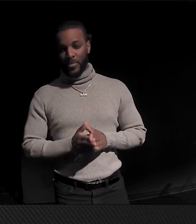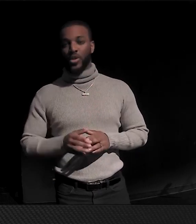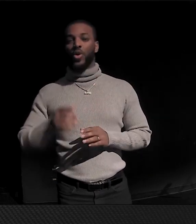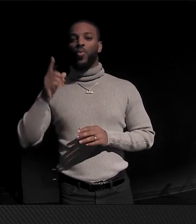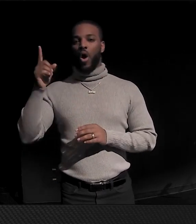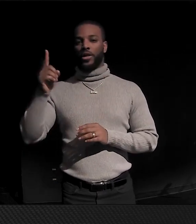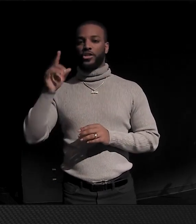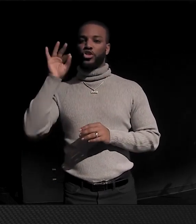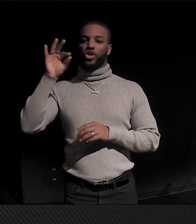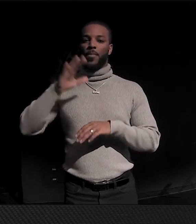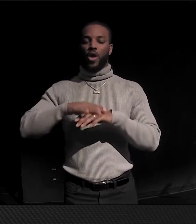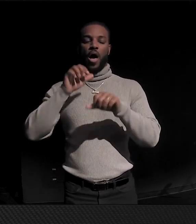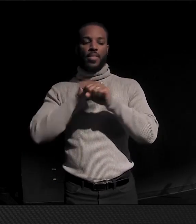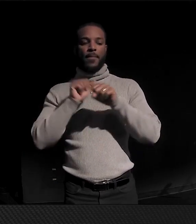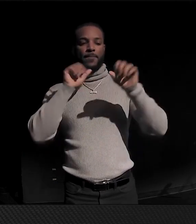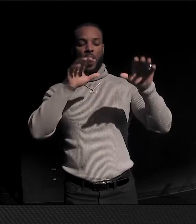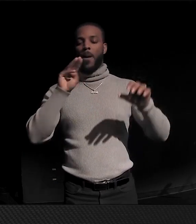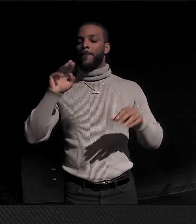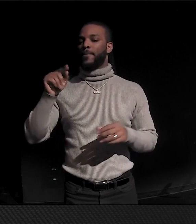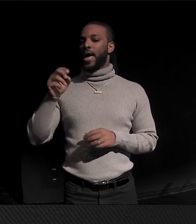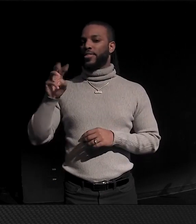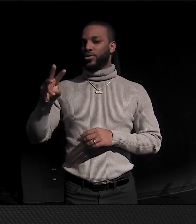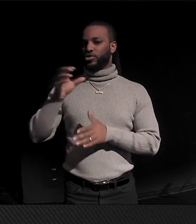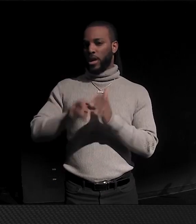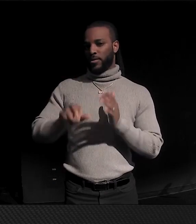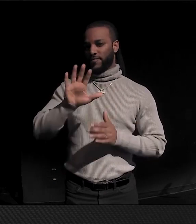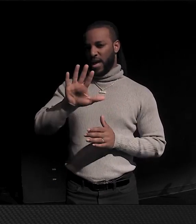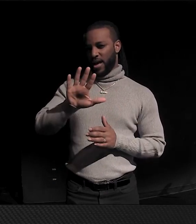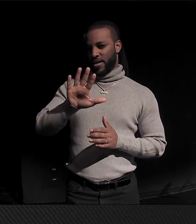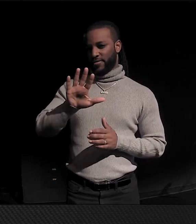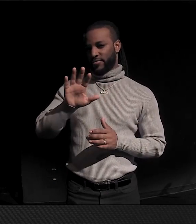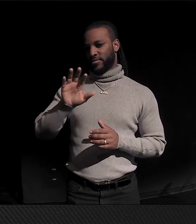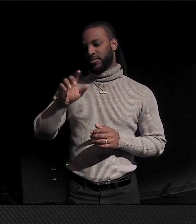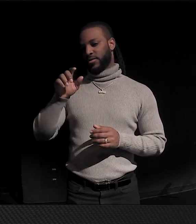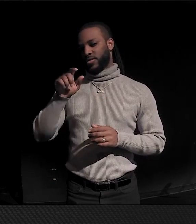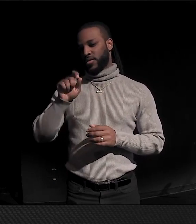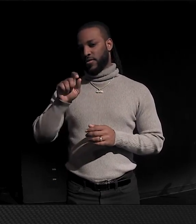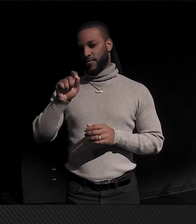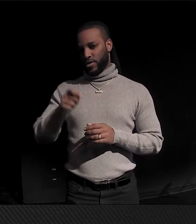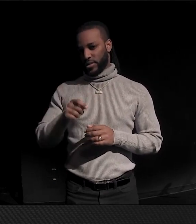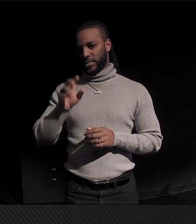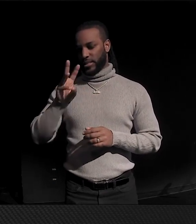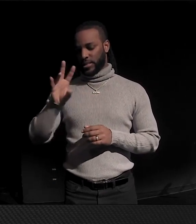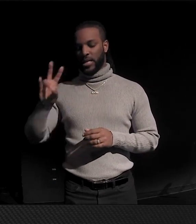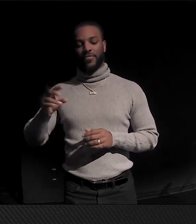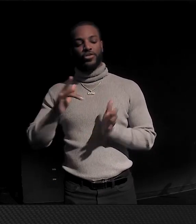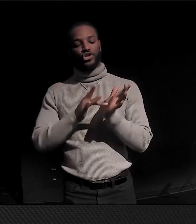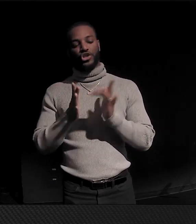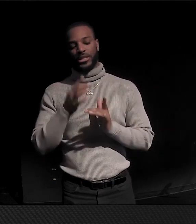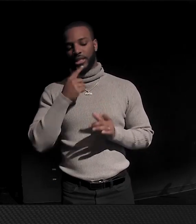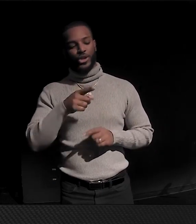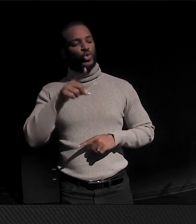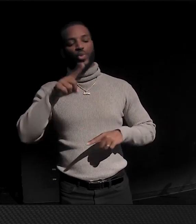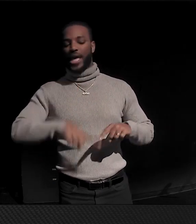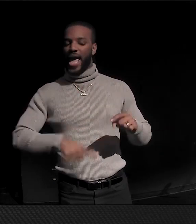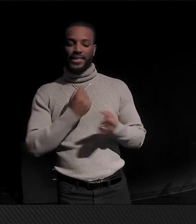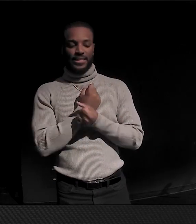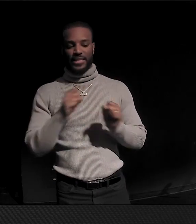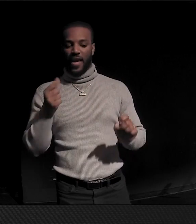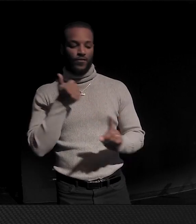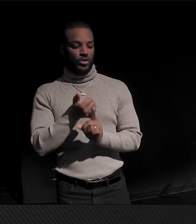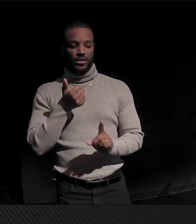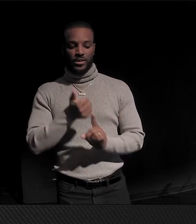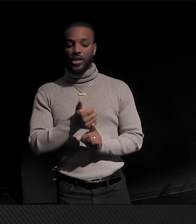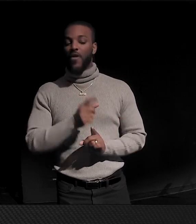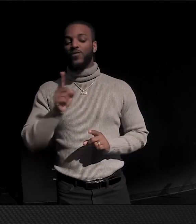the Mount, Matthew 5, 6, and 7. And Jesus starts out that whole sermon saying, you cannot save yourselves. You cannot save you.